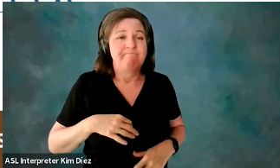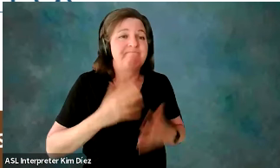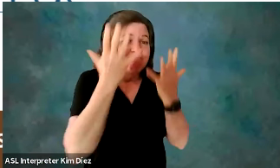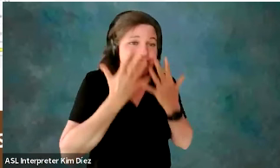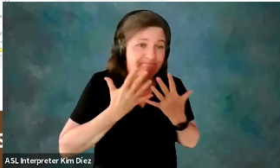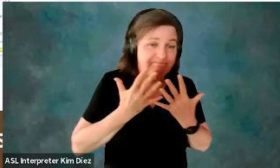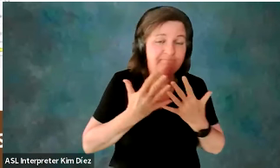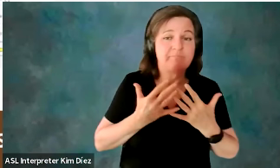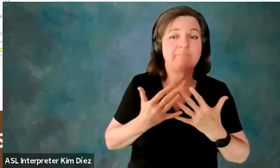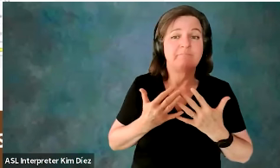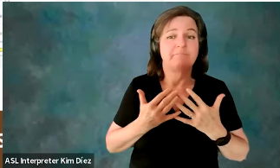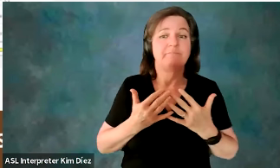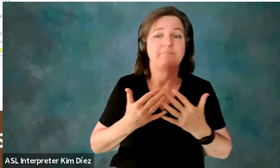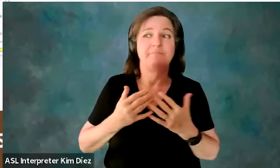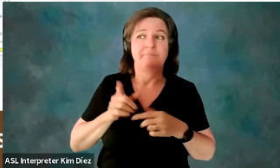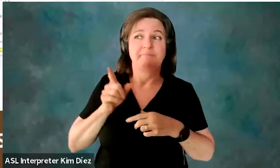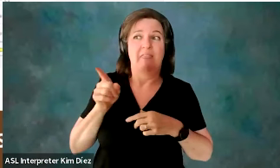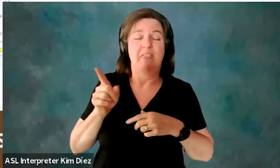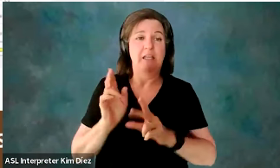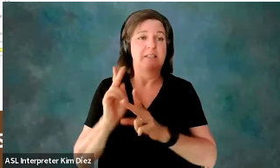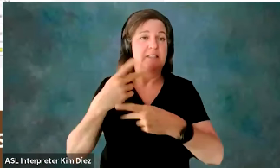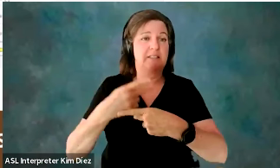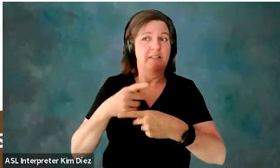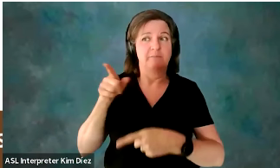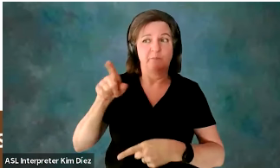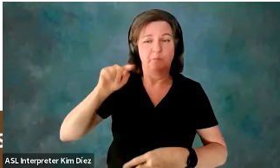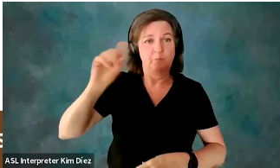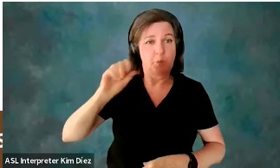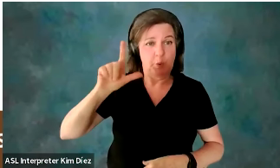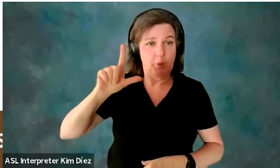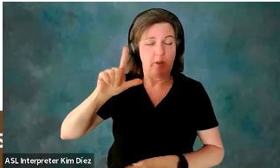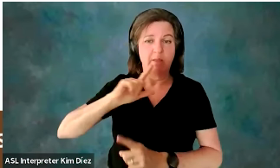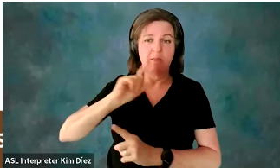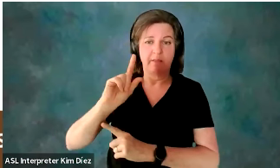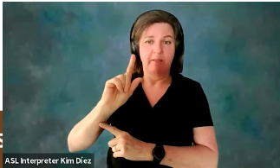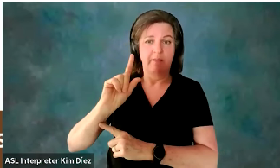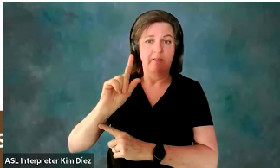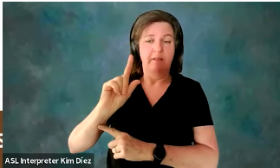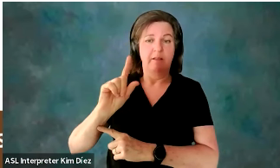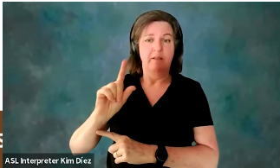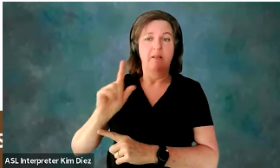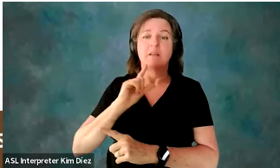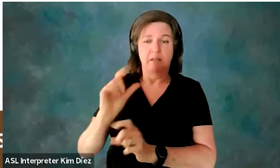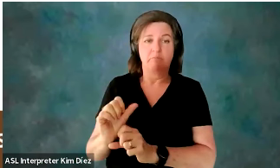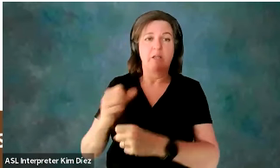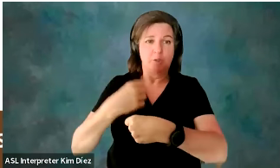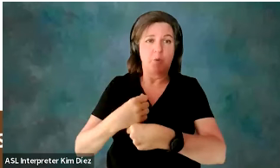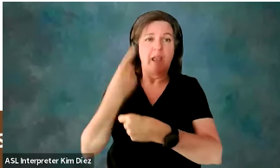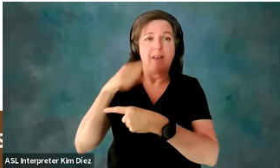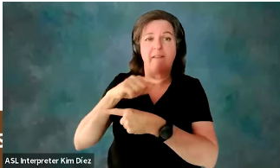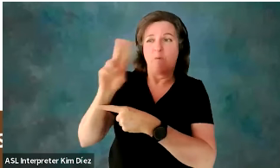Unfortunately, we don't have it. This product is generated for the United